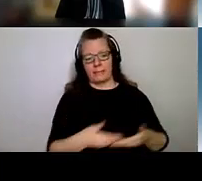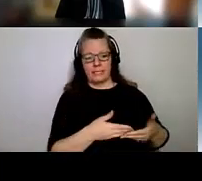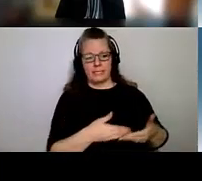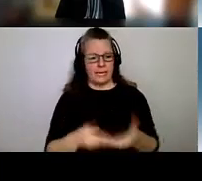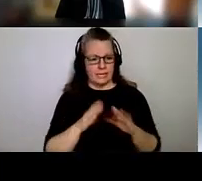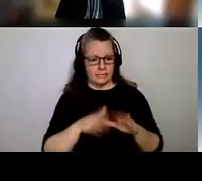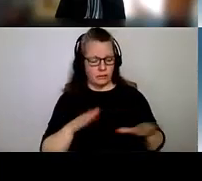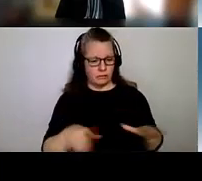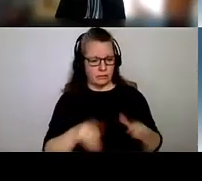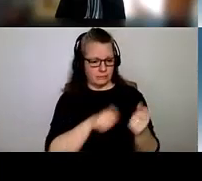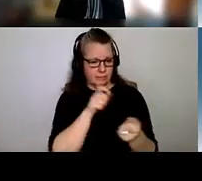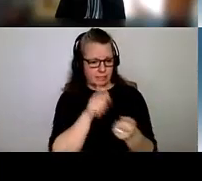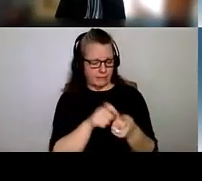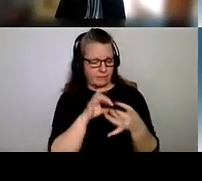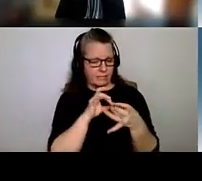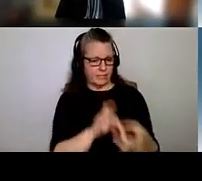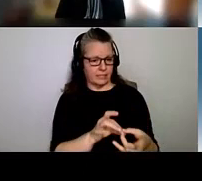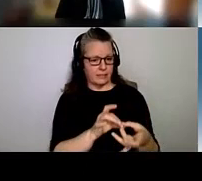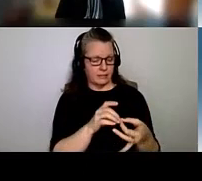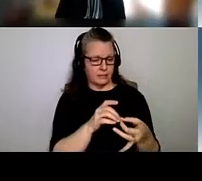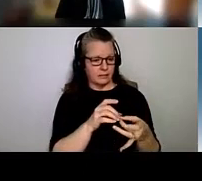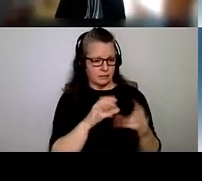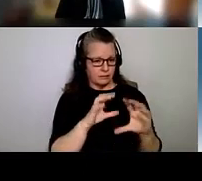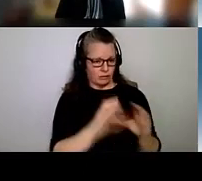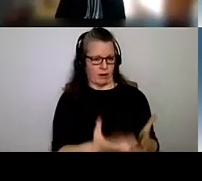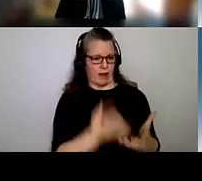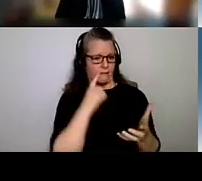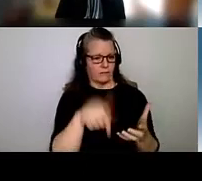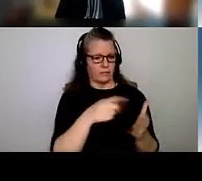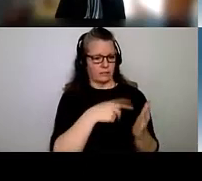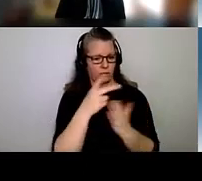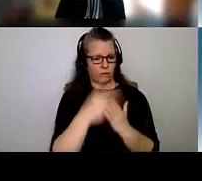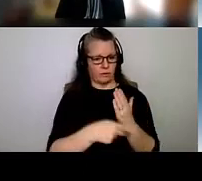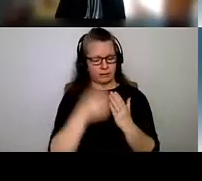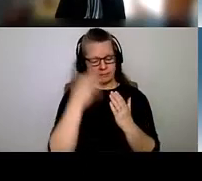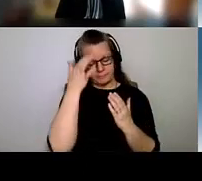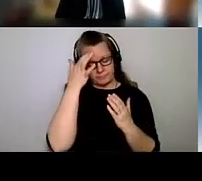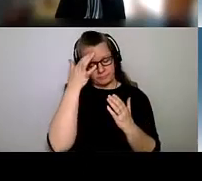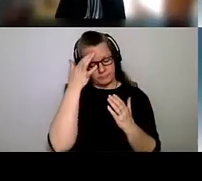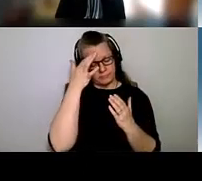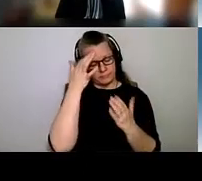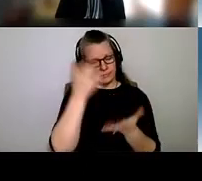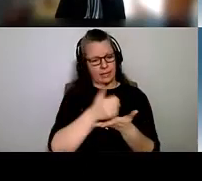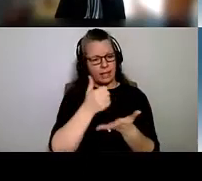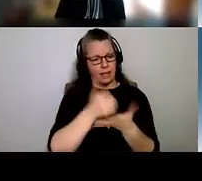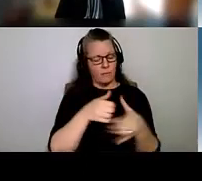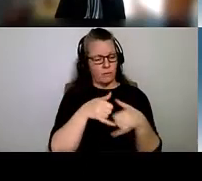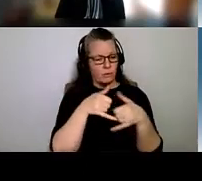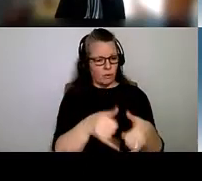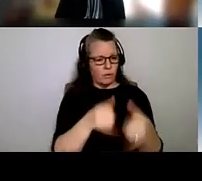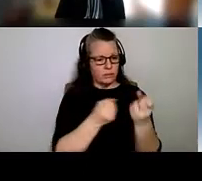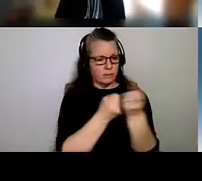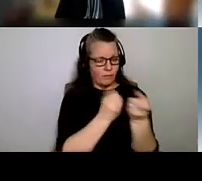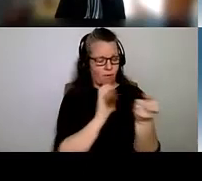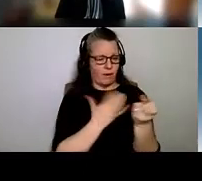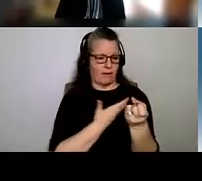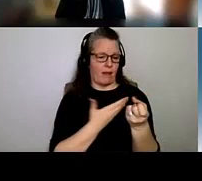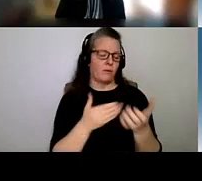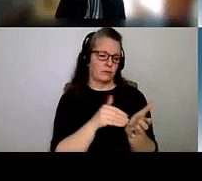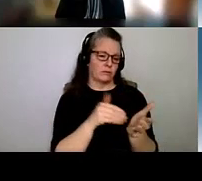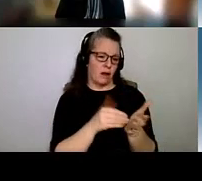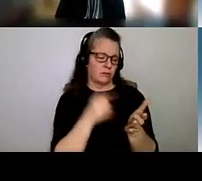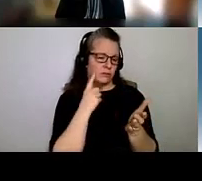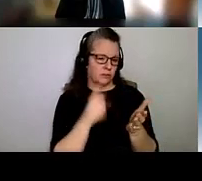specific track of this program to help reward and support our pediatricians